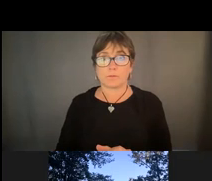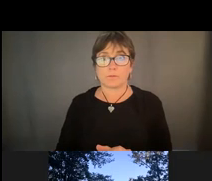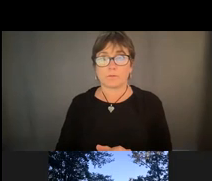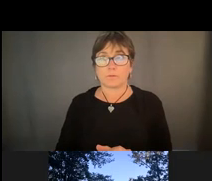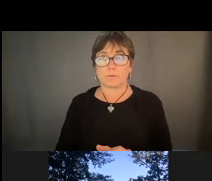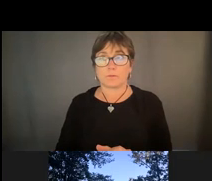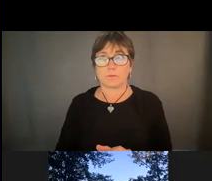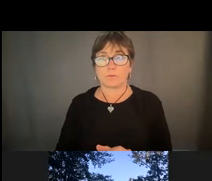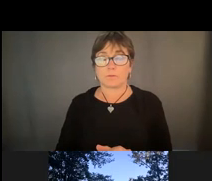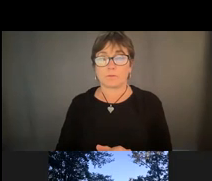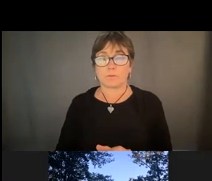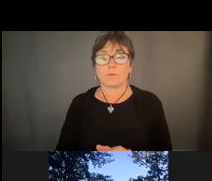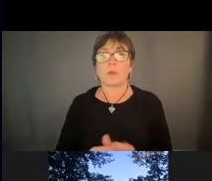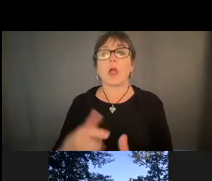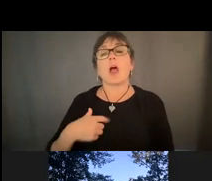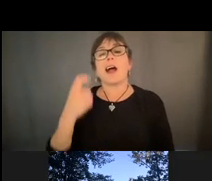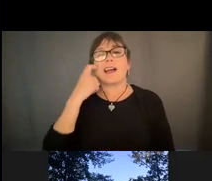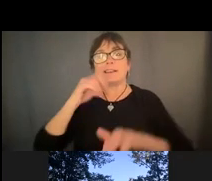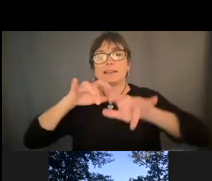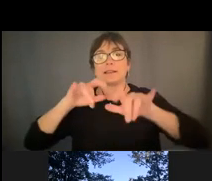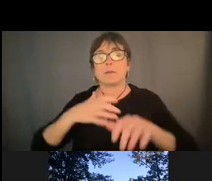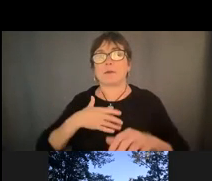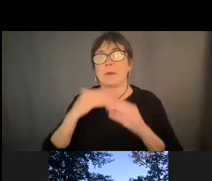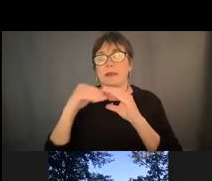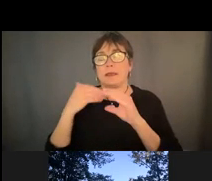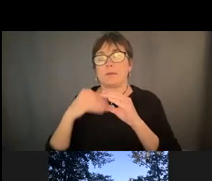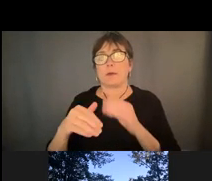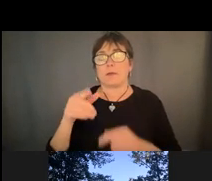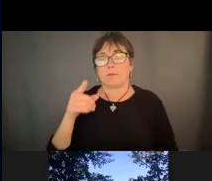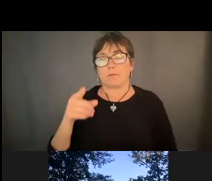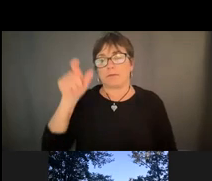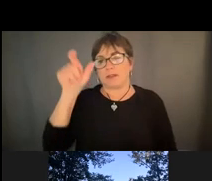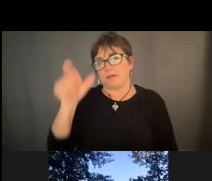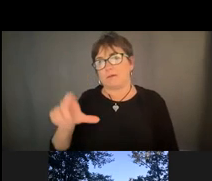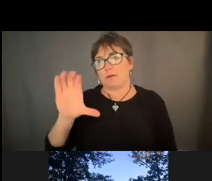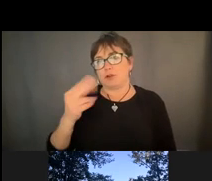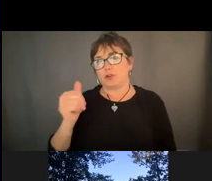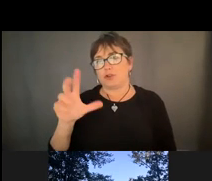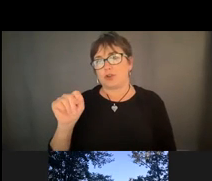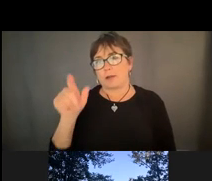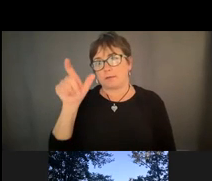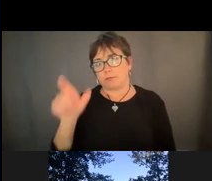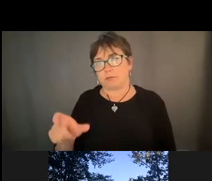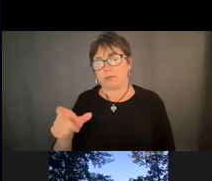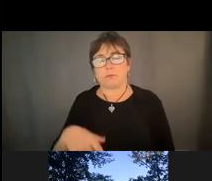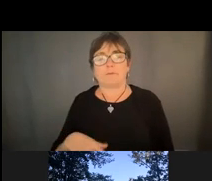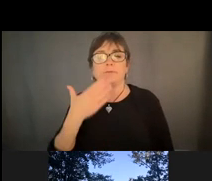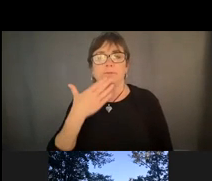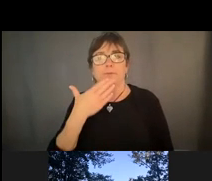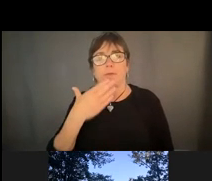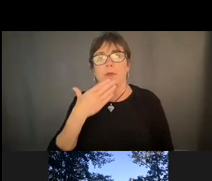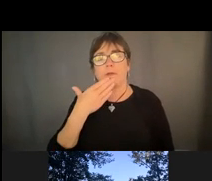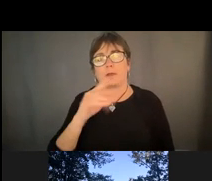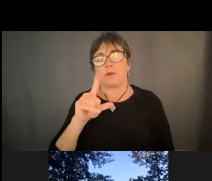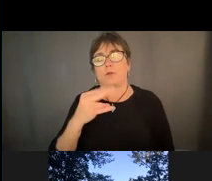I just put my email in the chat. Yes. Oh, and thank you. Thank you, Lauren.